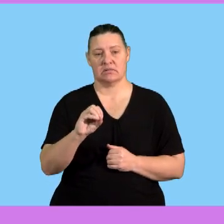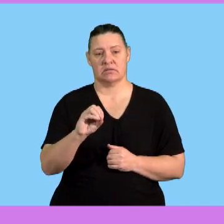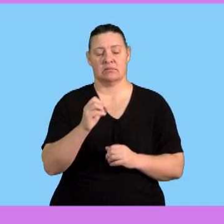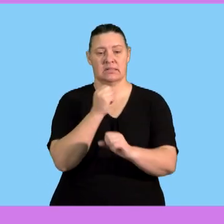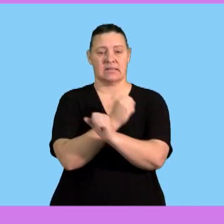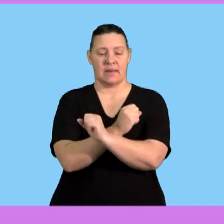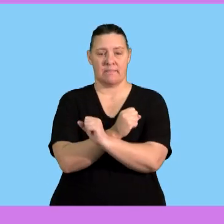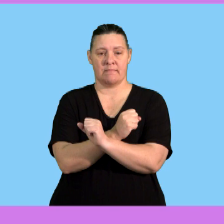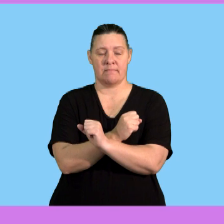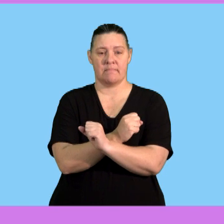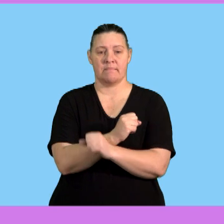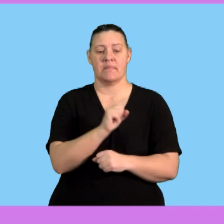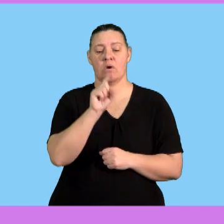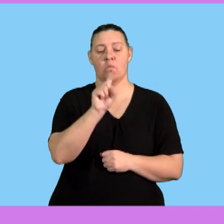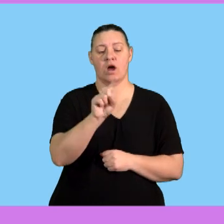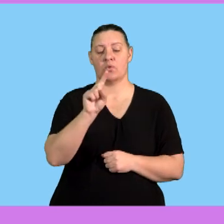times